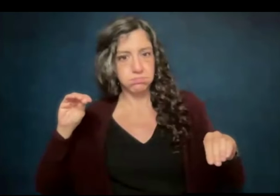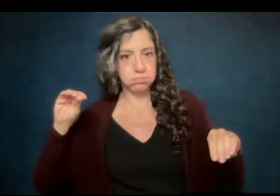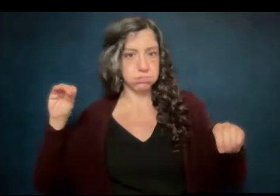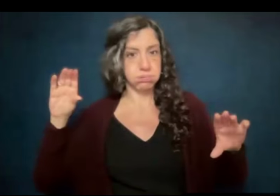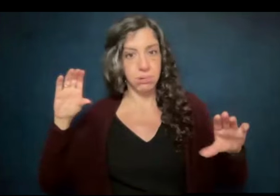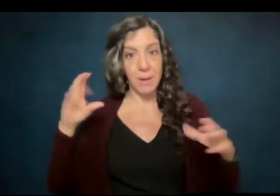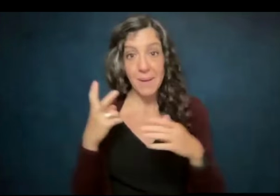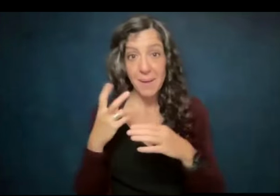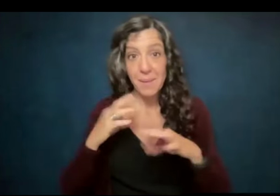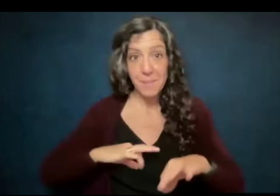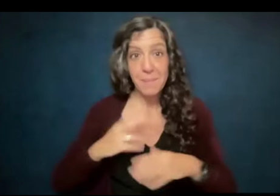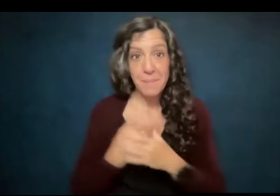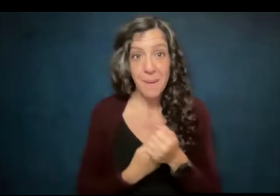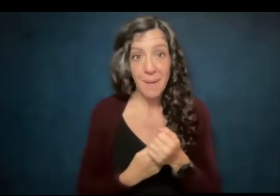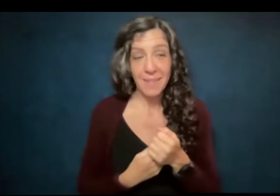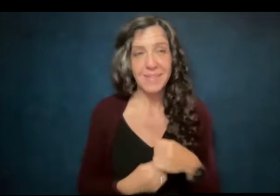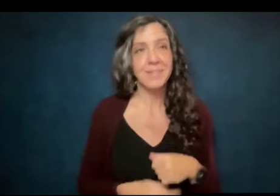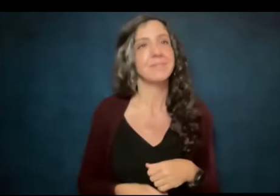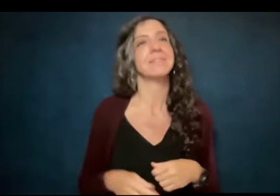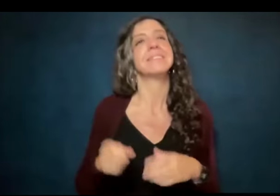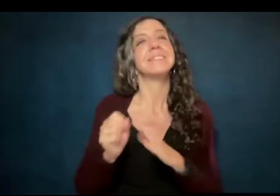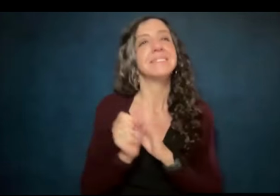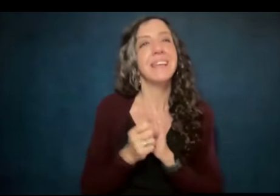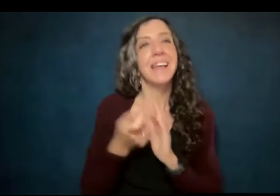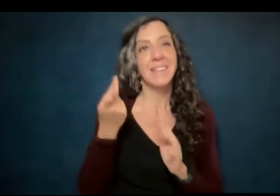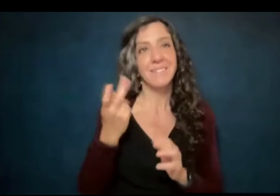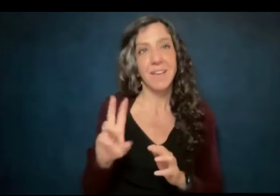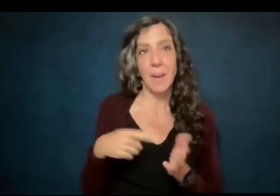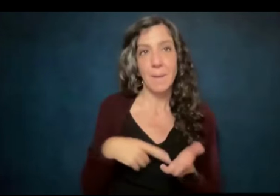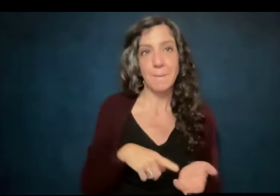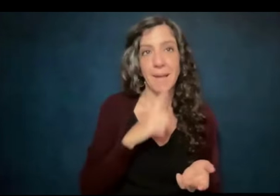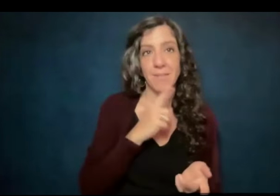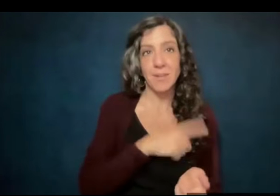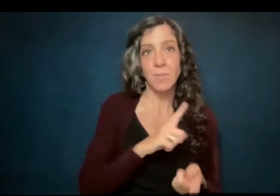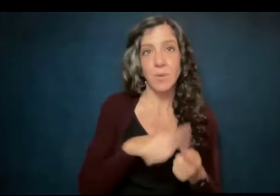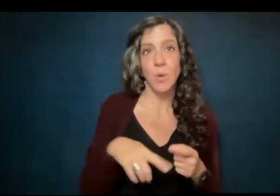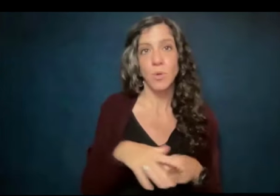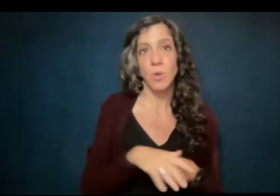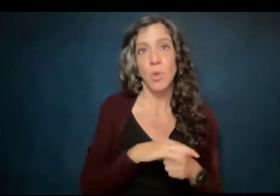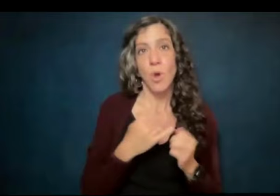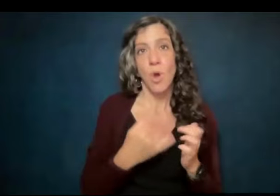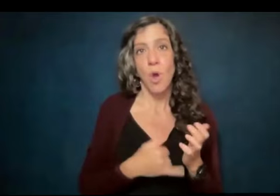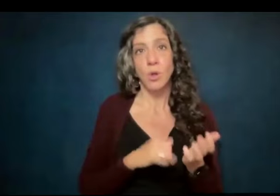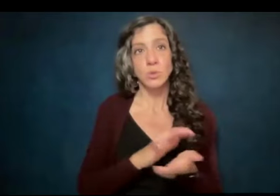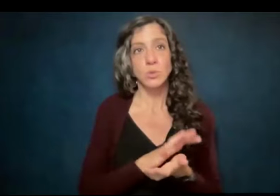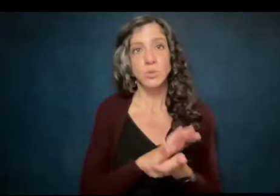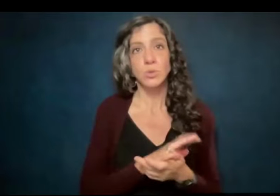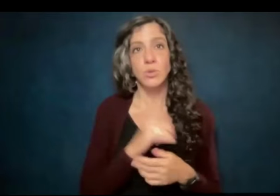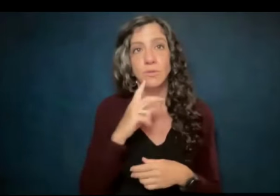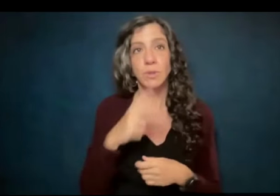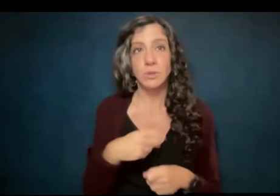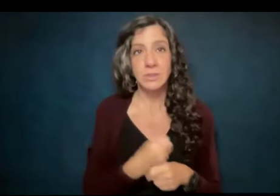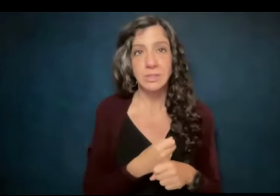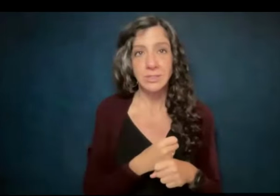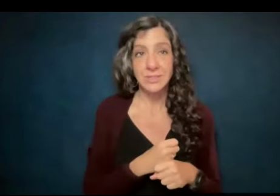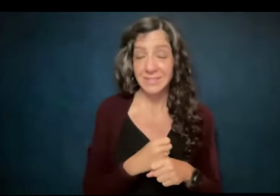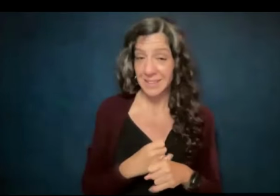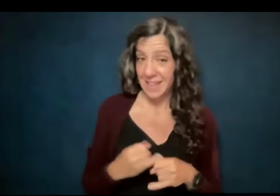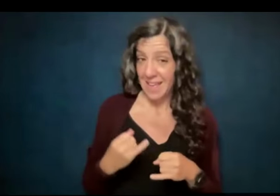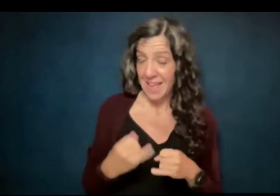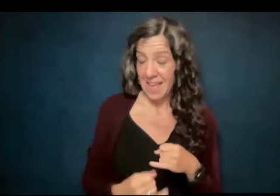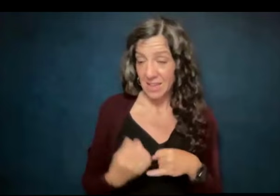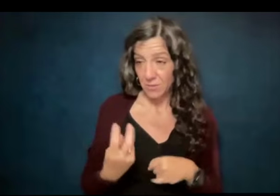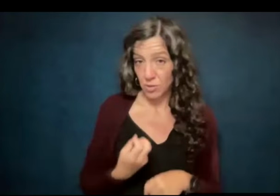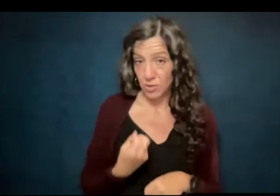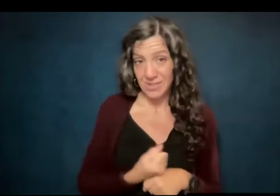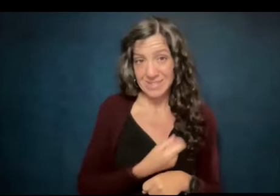right? State VR pays for Jaden to attend a local art school for 2 years. At the end of the 2